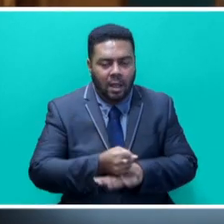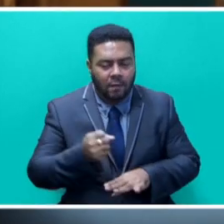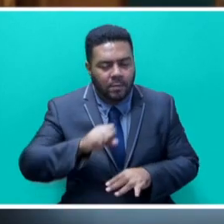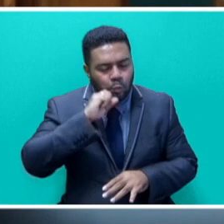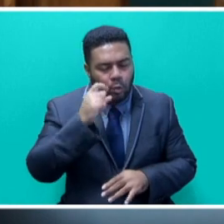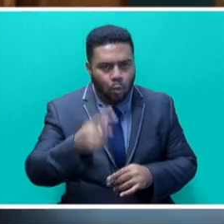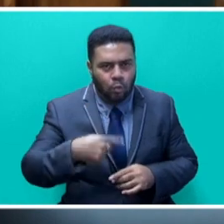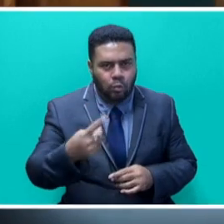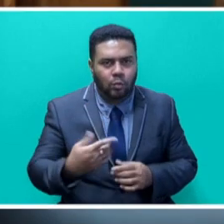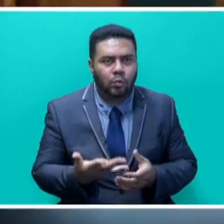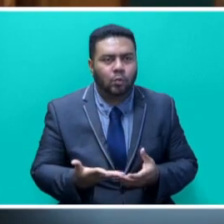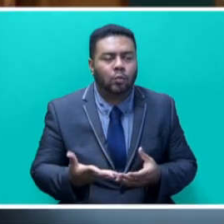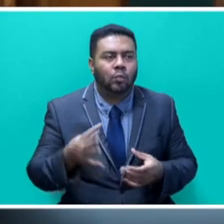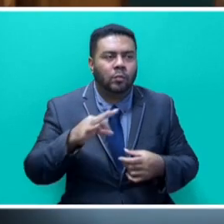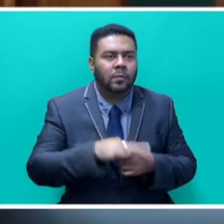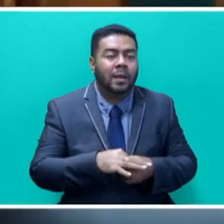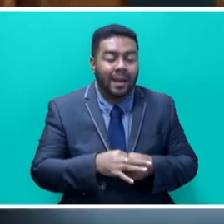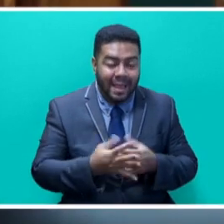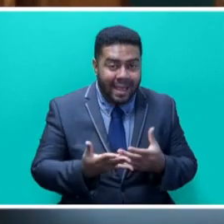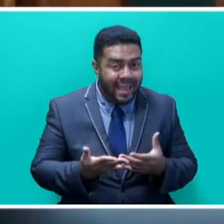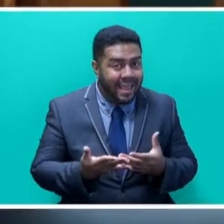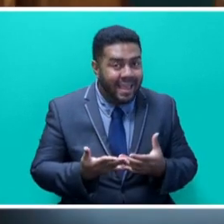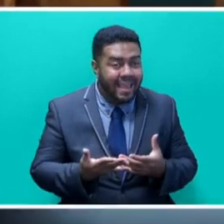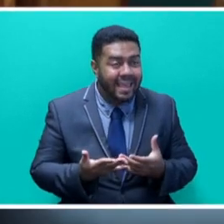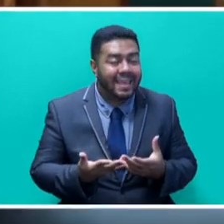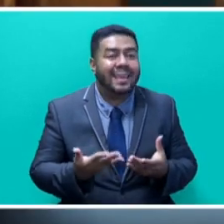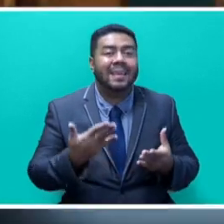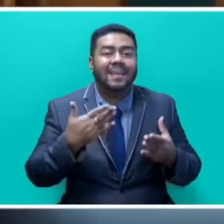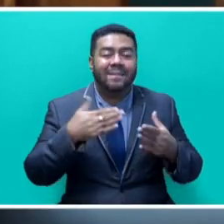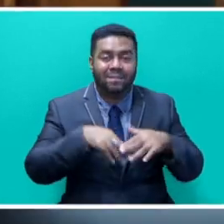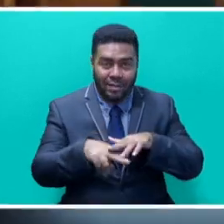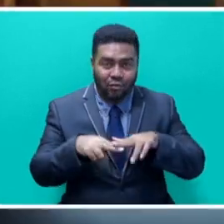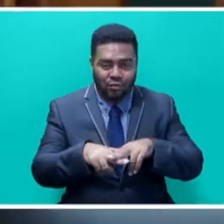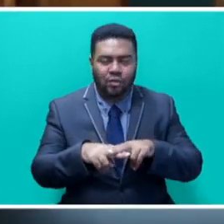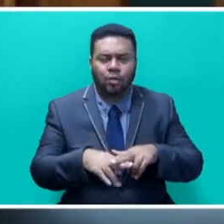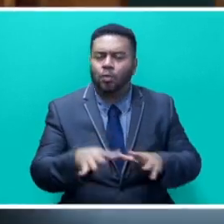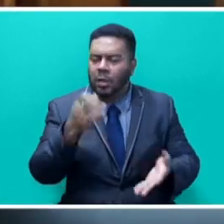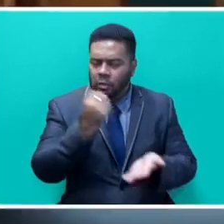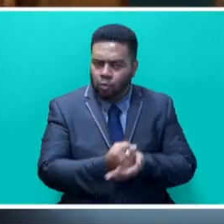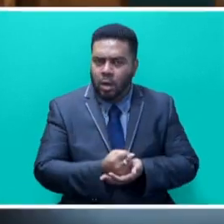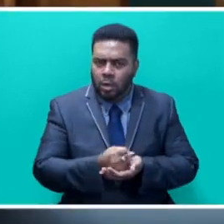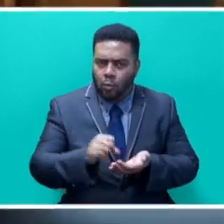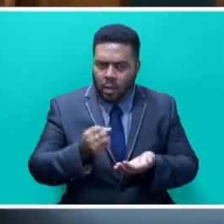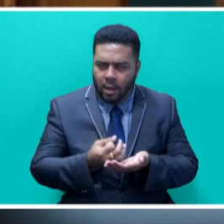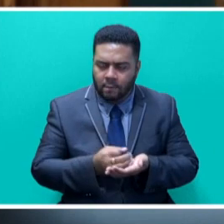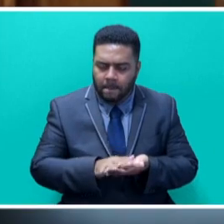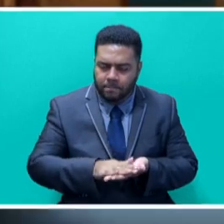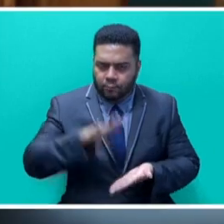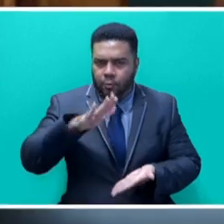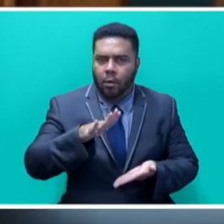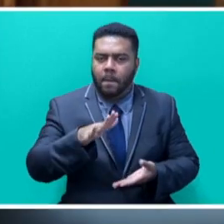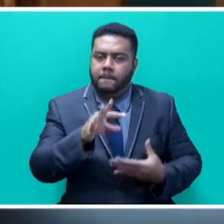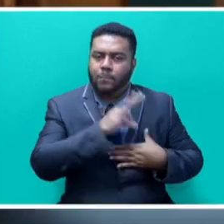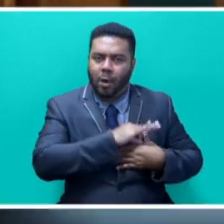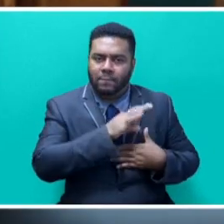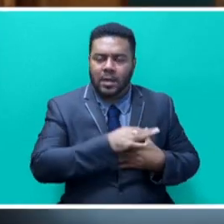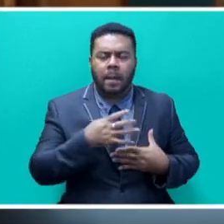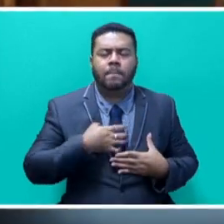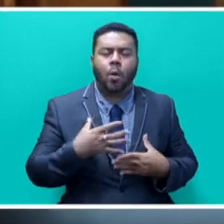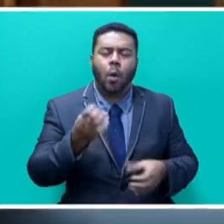promote value-adding opportunities in Fiji to ensure greater returns from our mahogany and more employment opportunities for